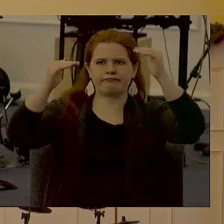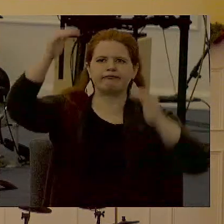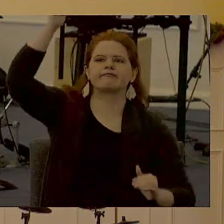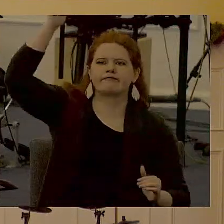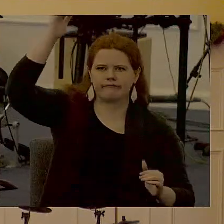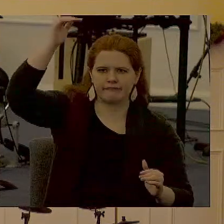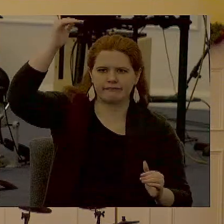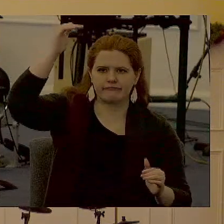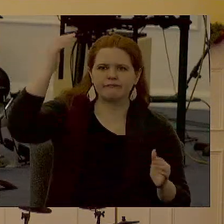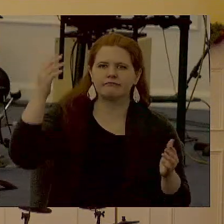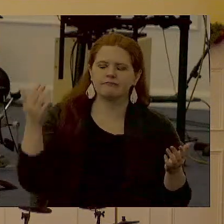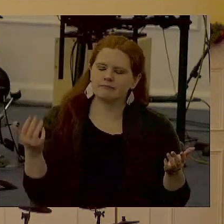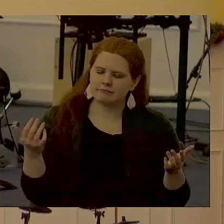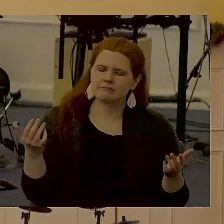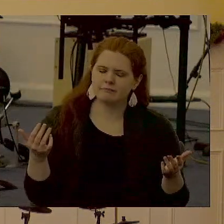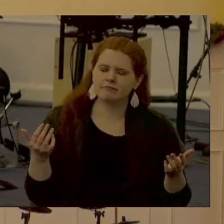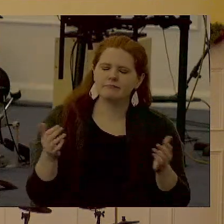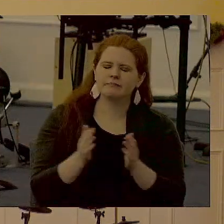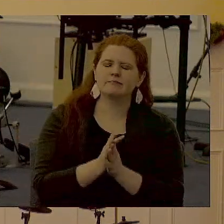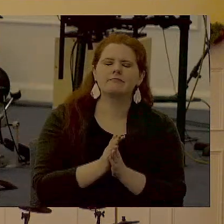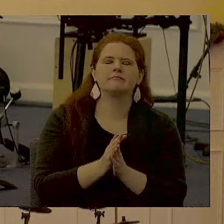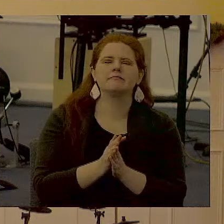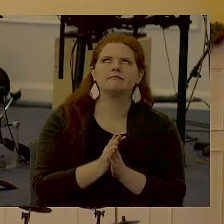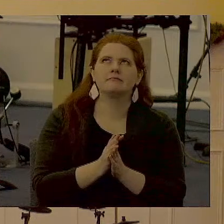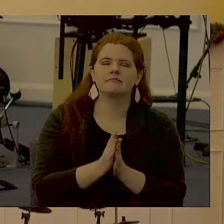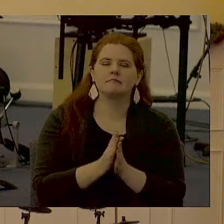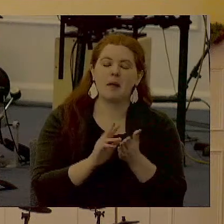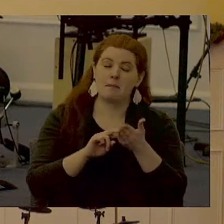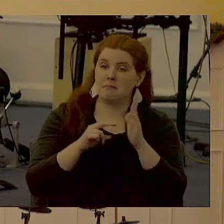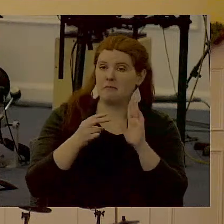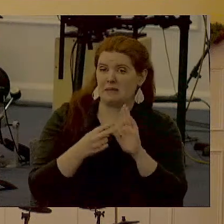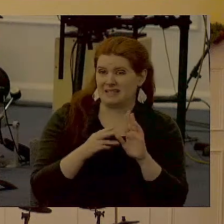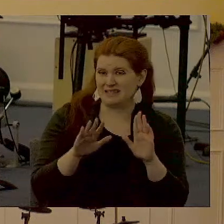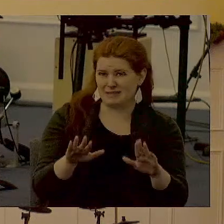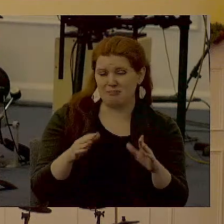Which means that there are a lot of people